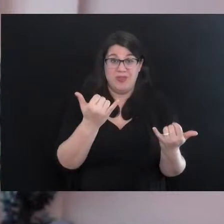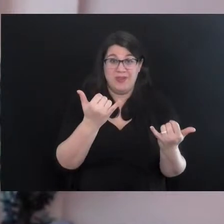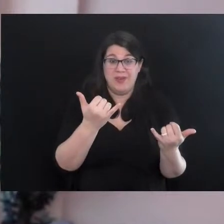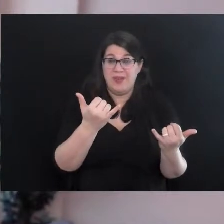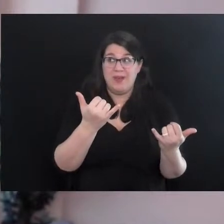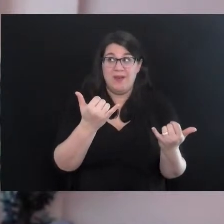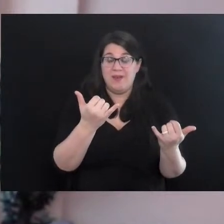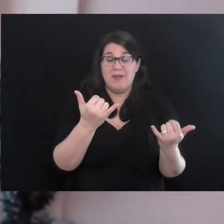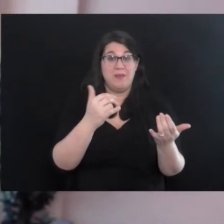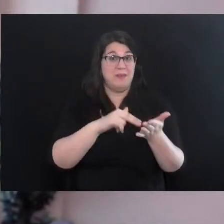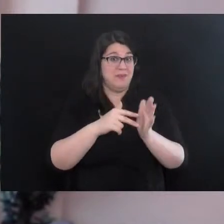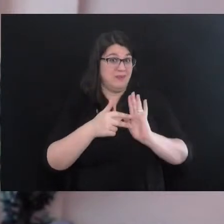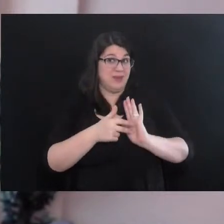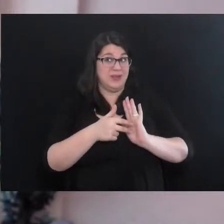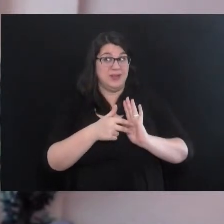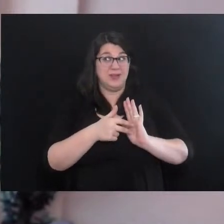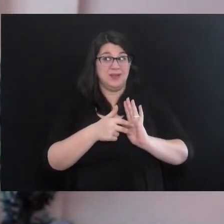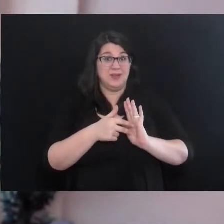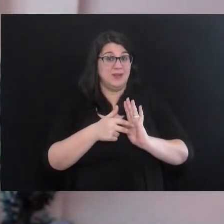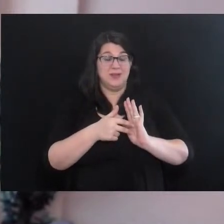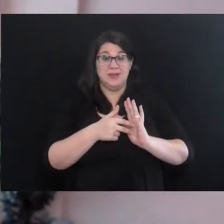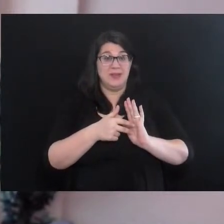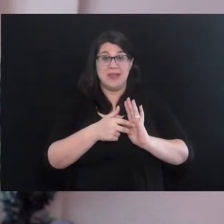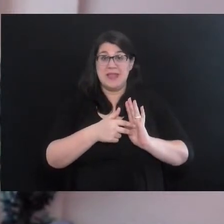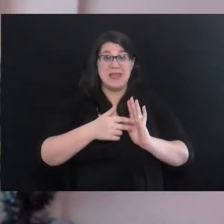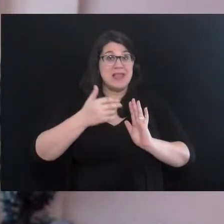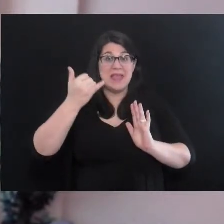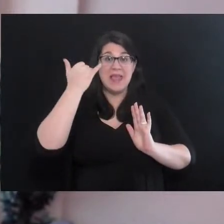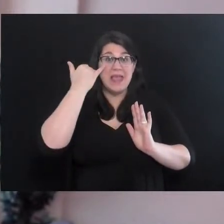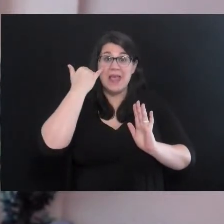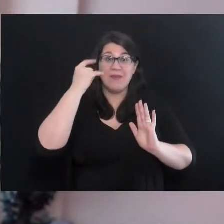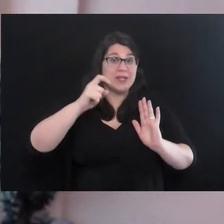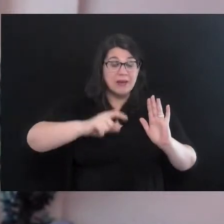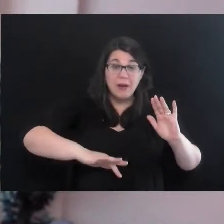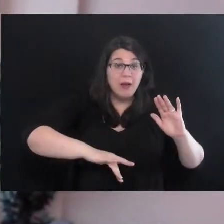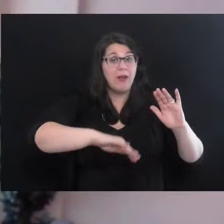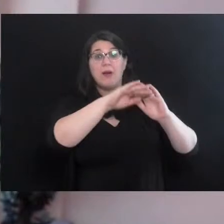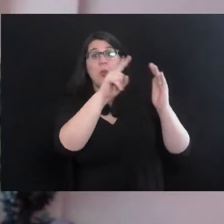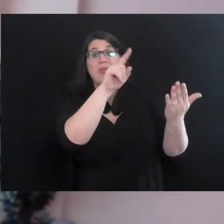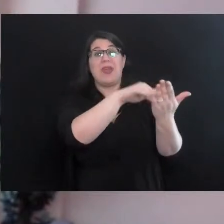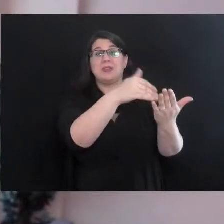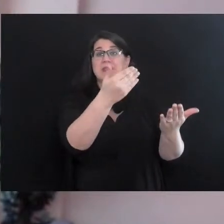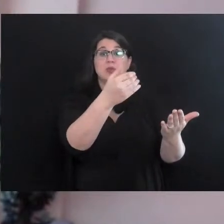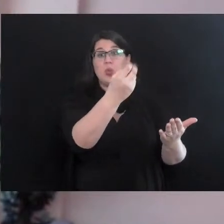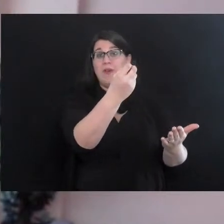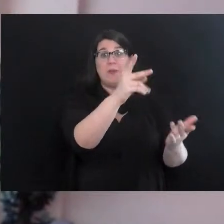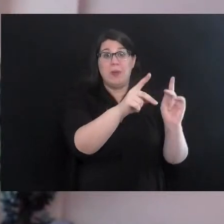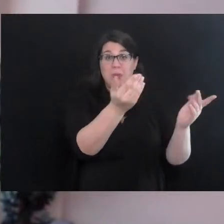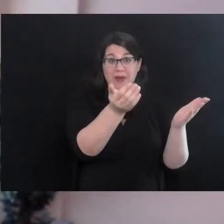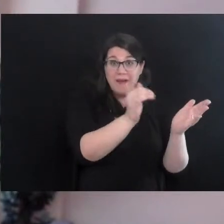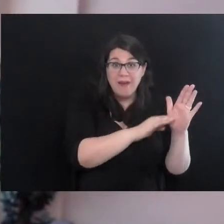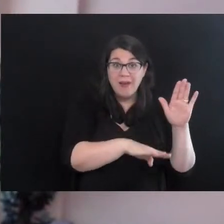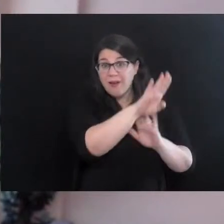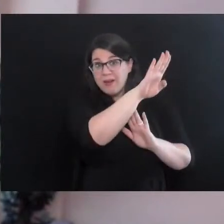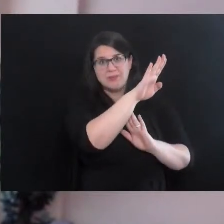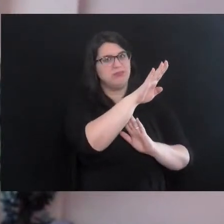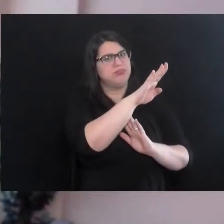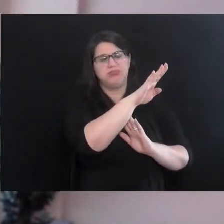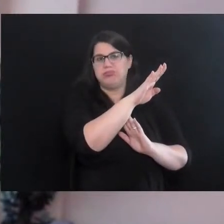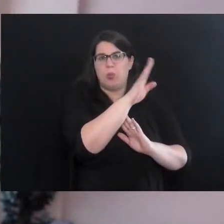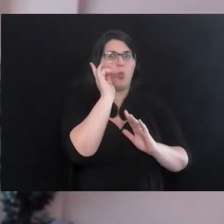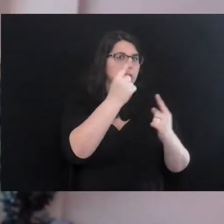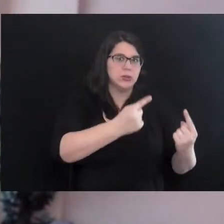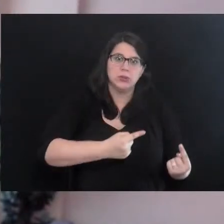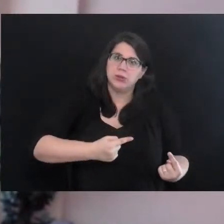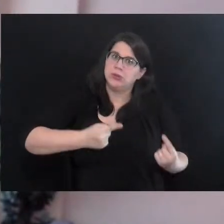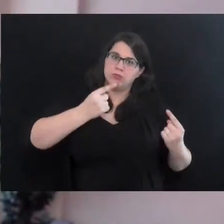we probably would have trouble stretching to the 1,012 people that we saw in September. So the time is now